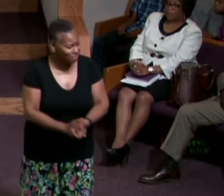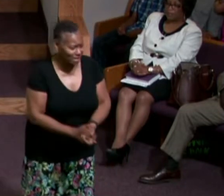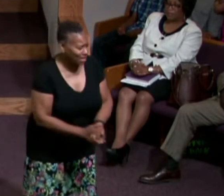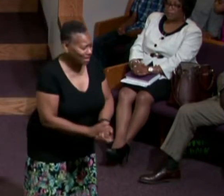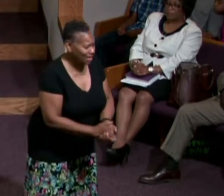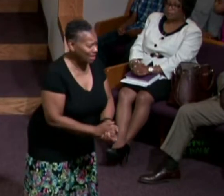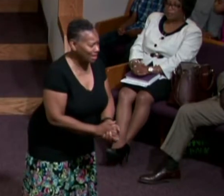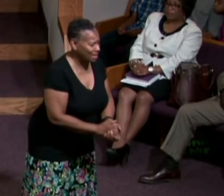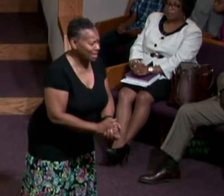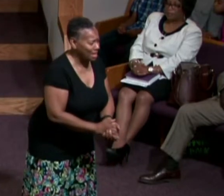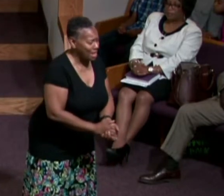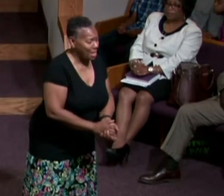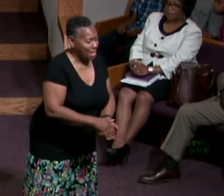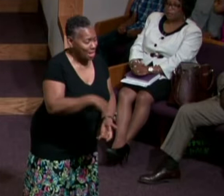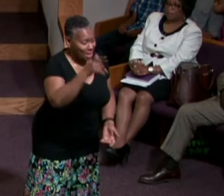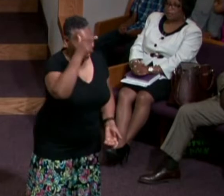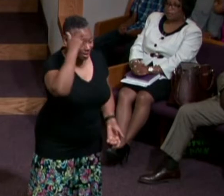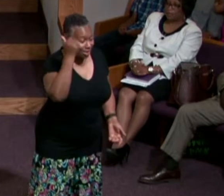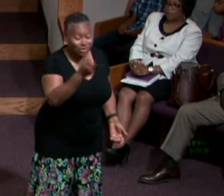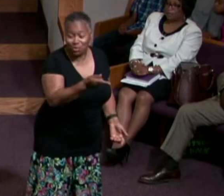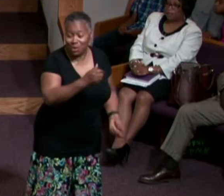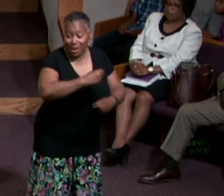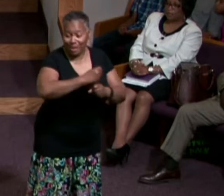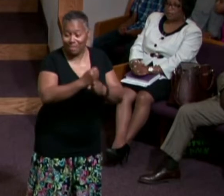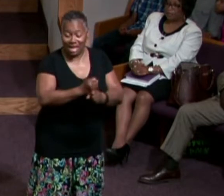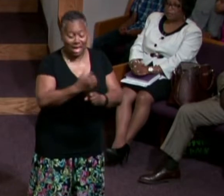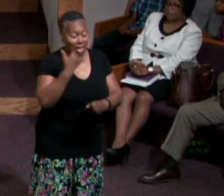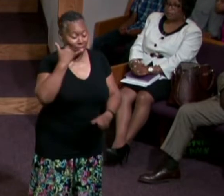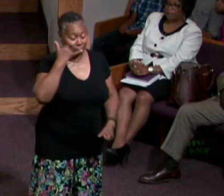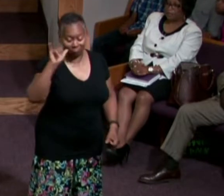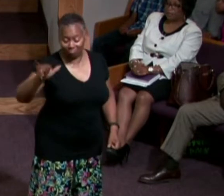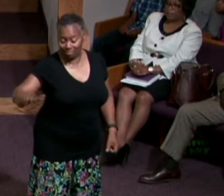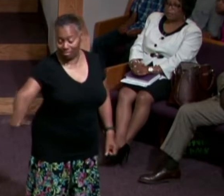because you can make him put his phone down